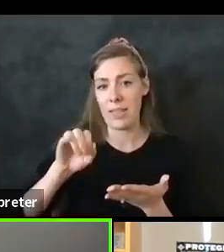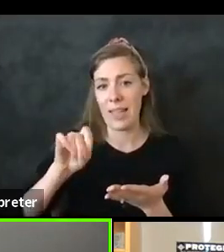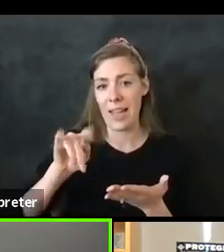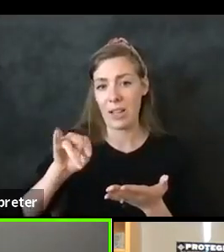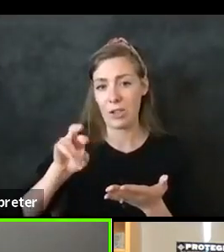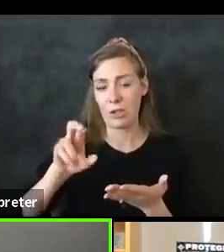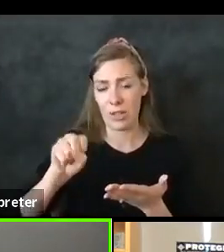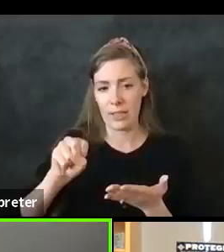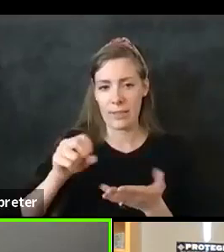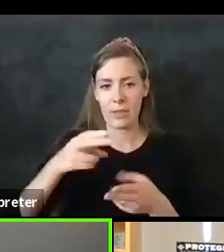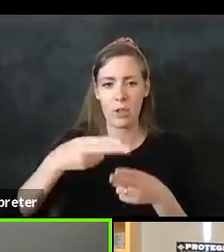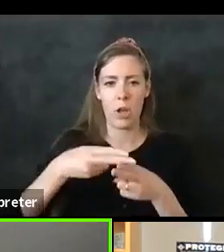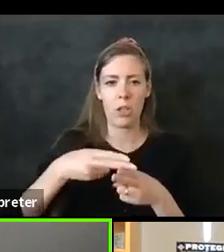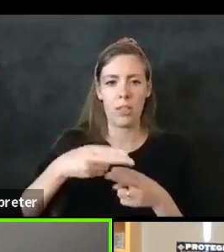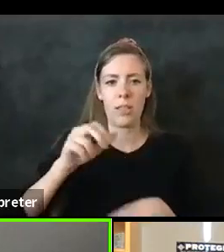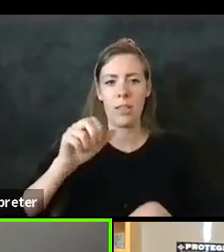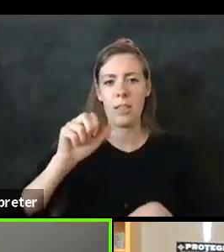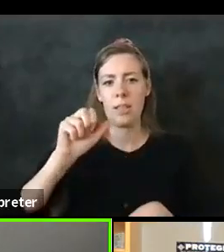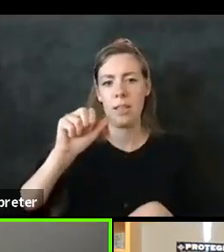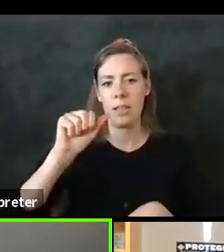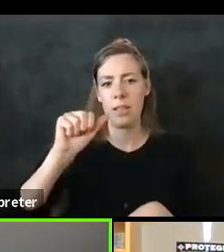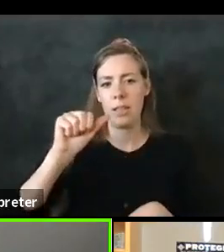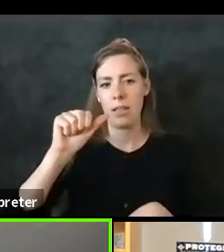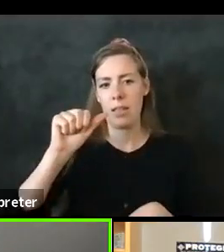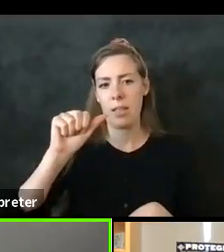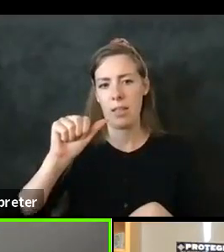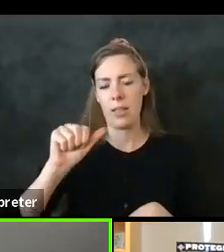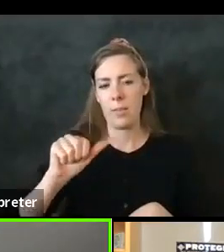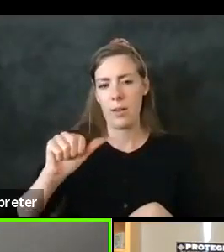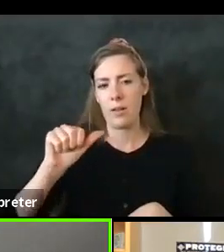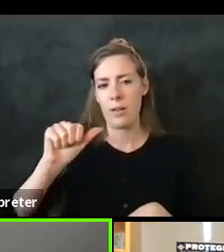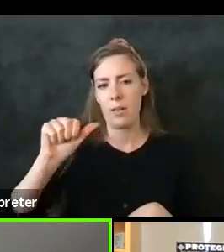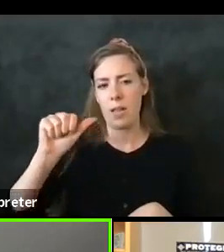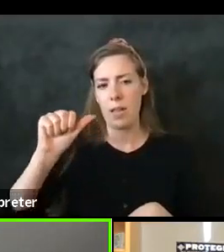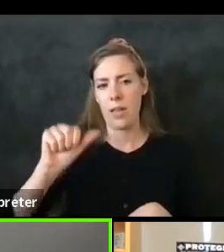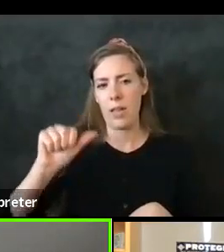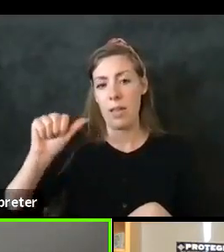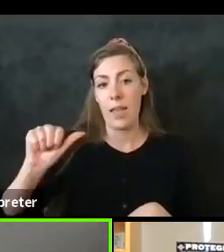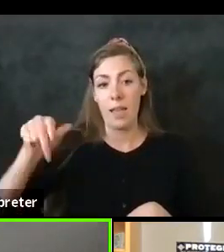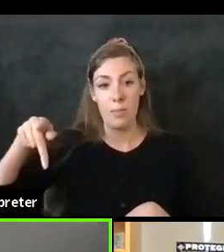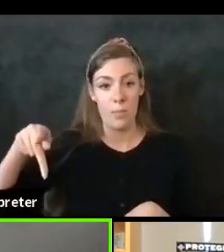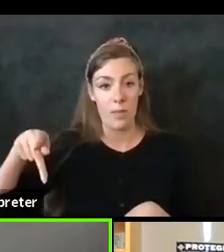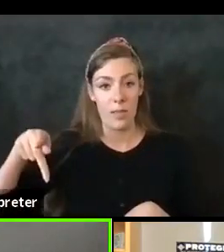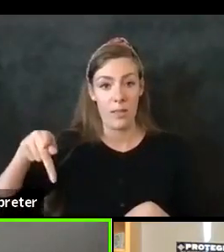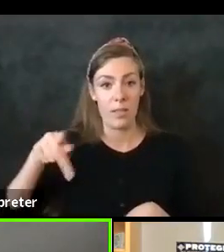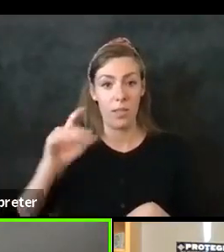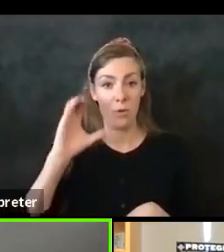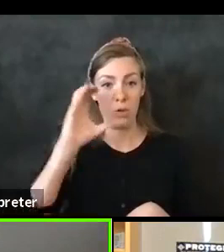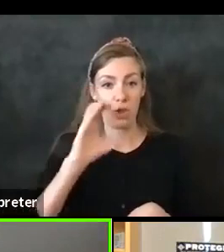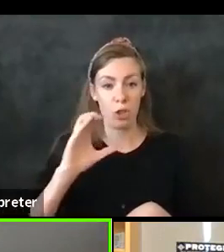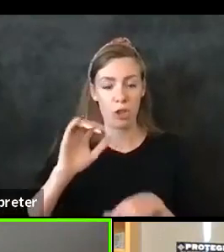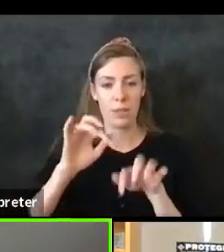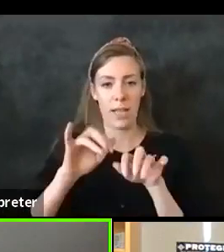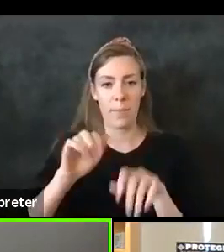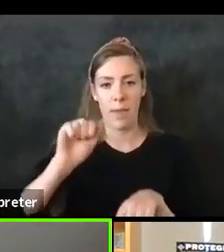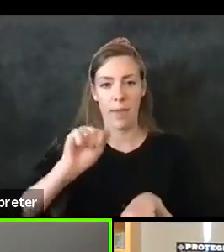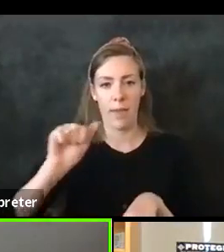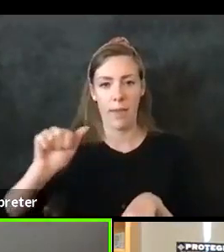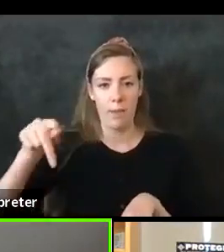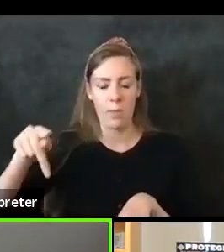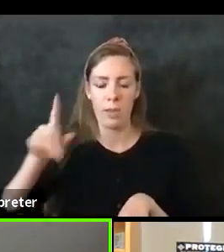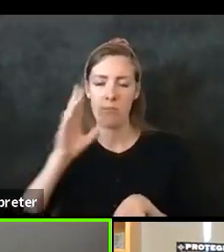you put that in a website search area, the AAP is an incredibly trusted resource